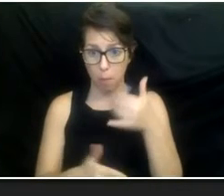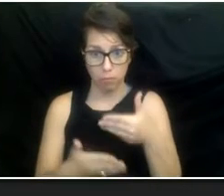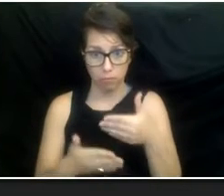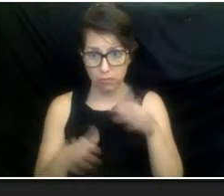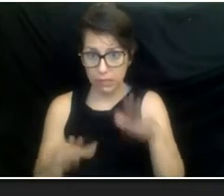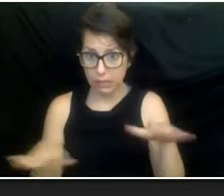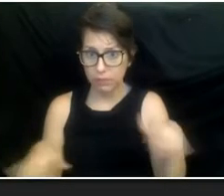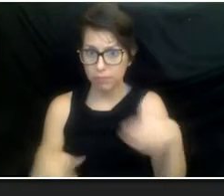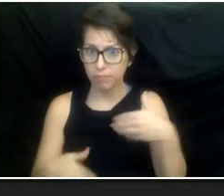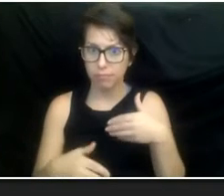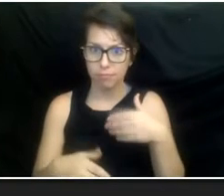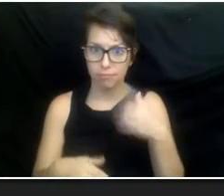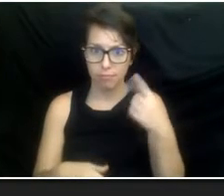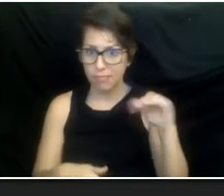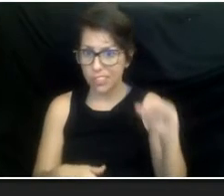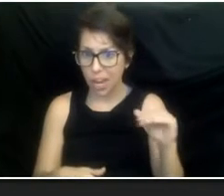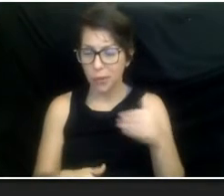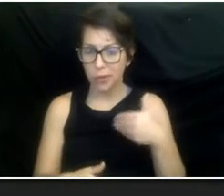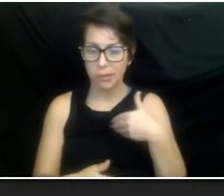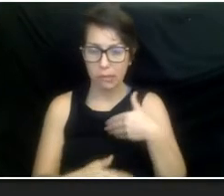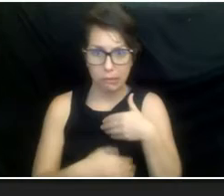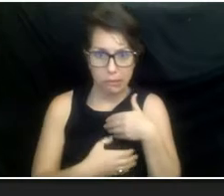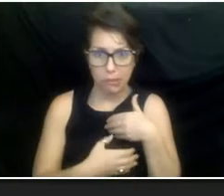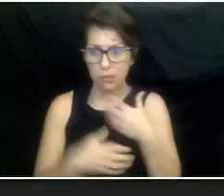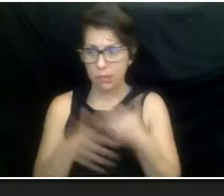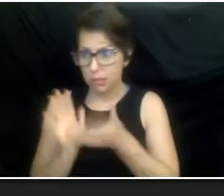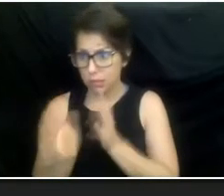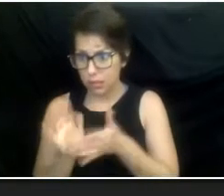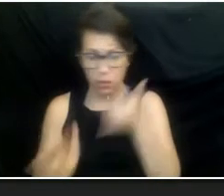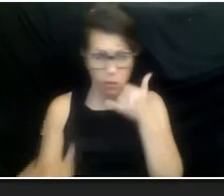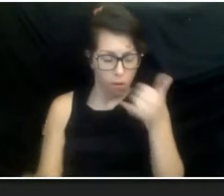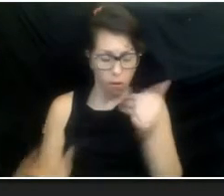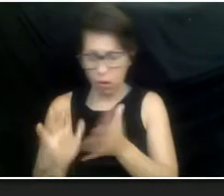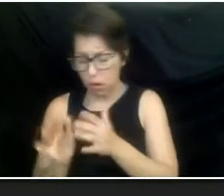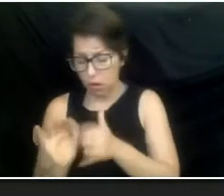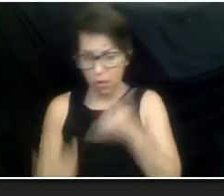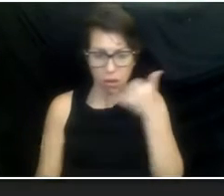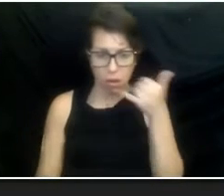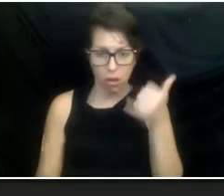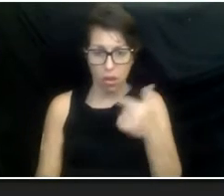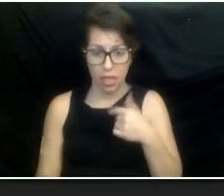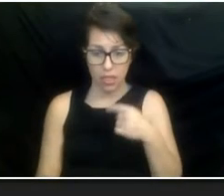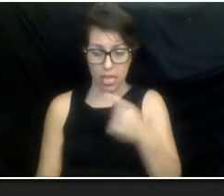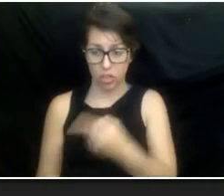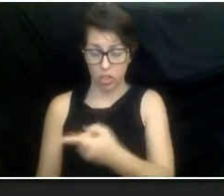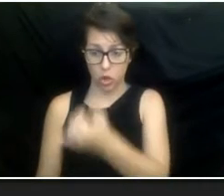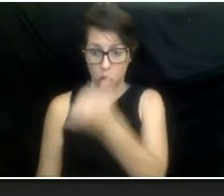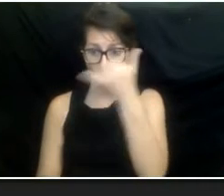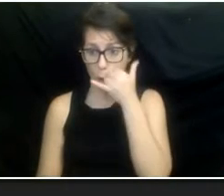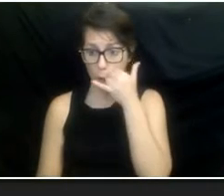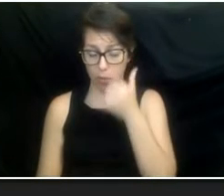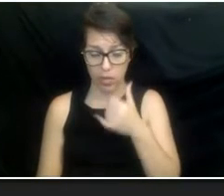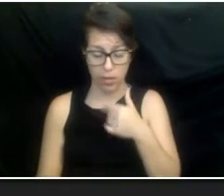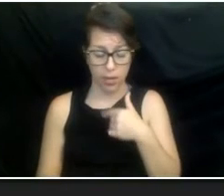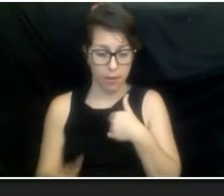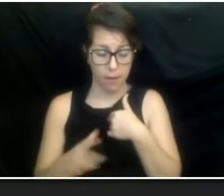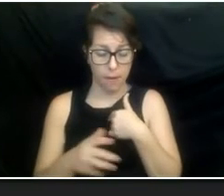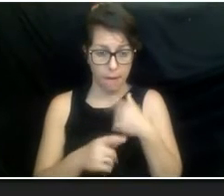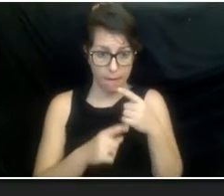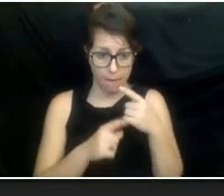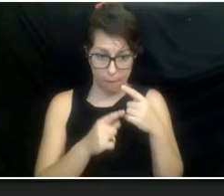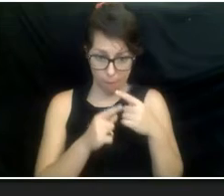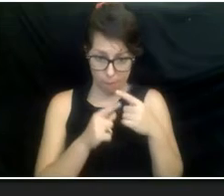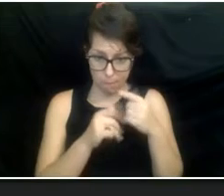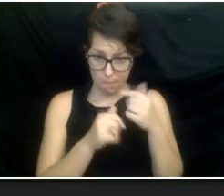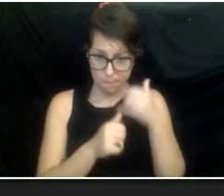seeing increase of helpline calls or domestic violence call but I do get um feedback from